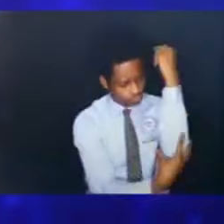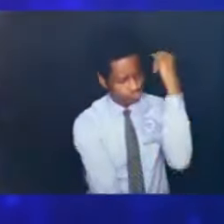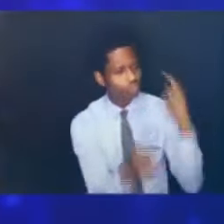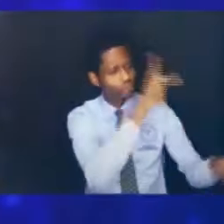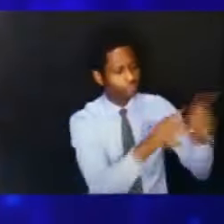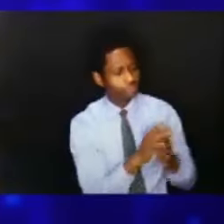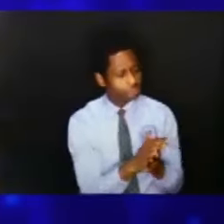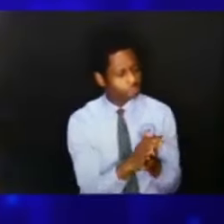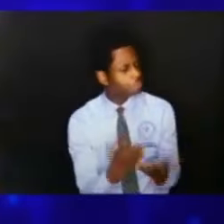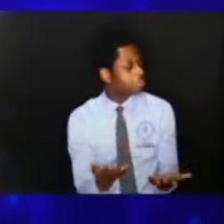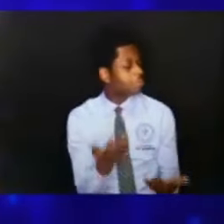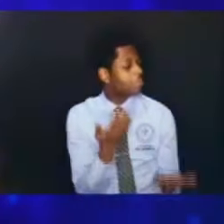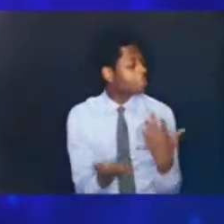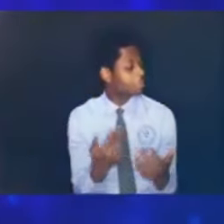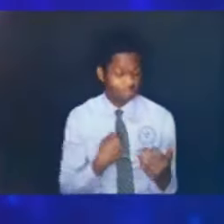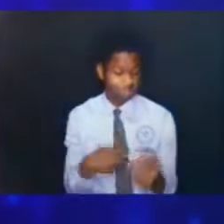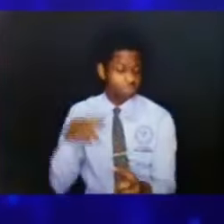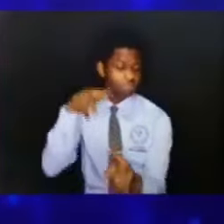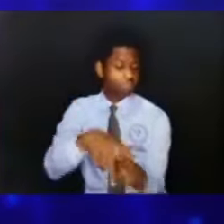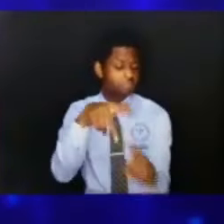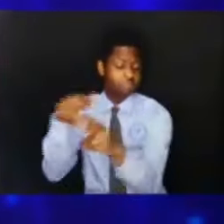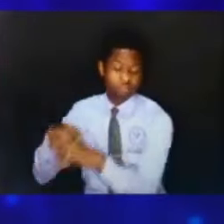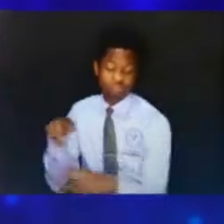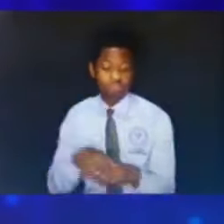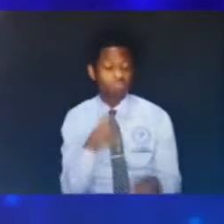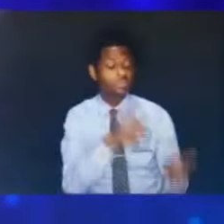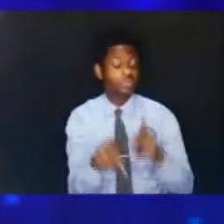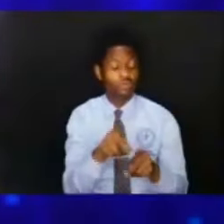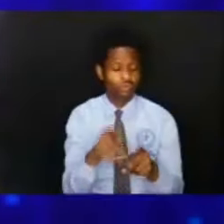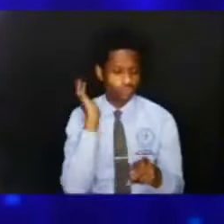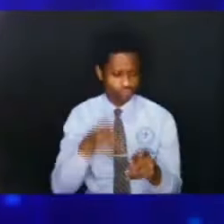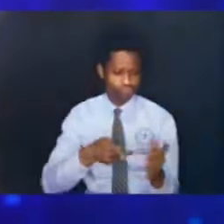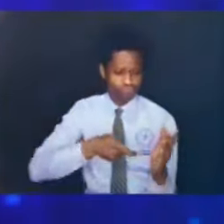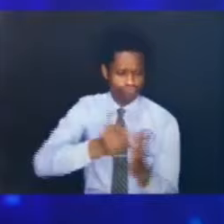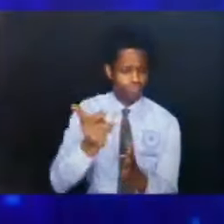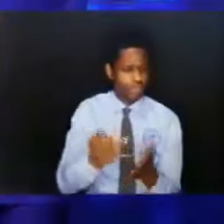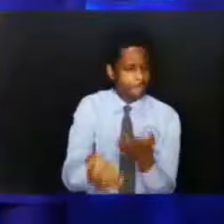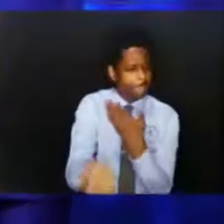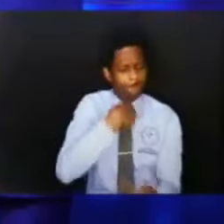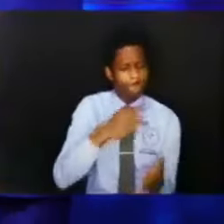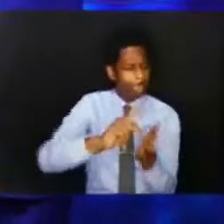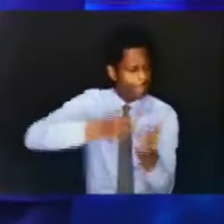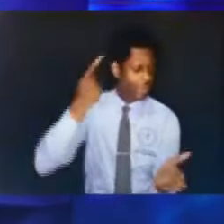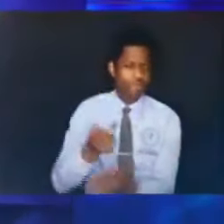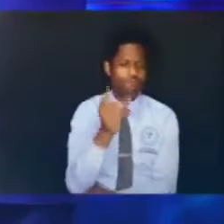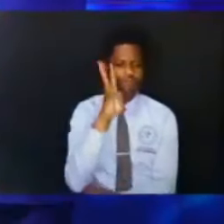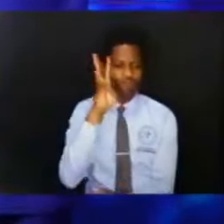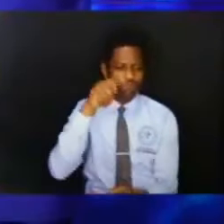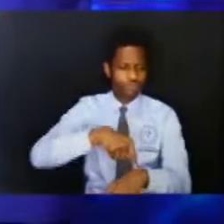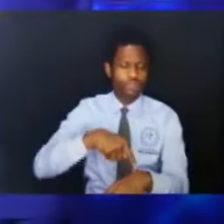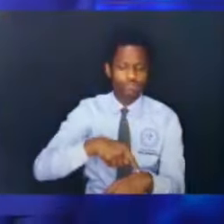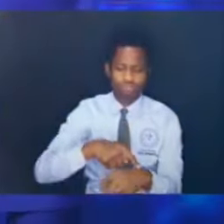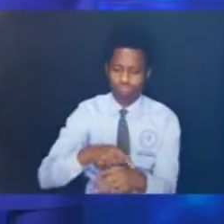cheated anybody out of anything, I will pay back 4 times the amount." Nasakio jina kachre urade